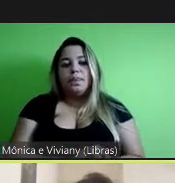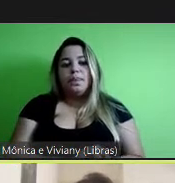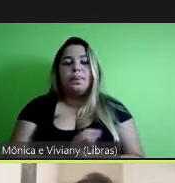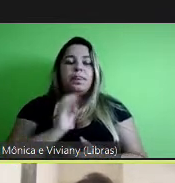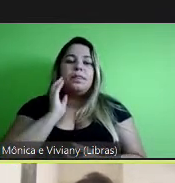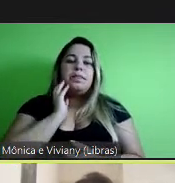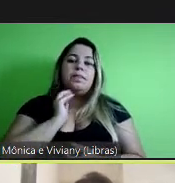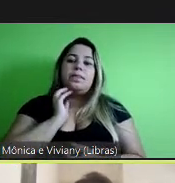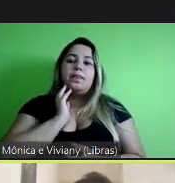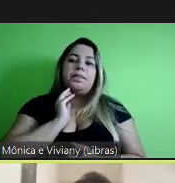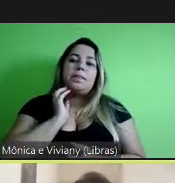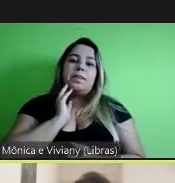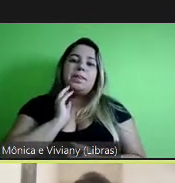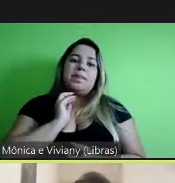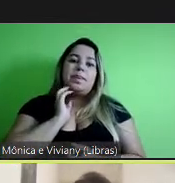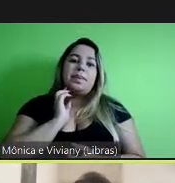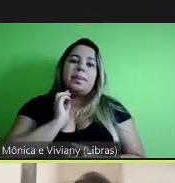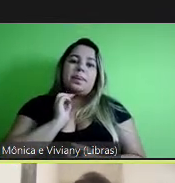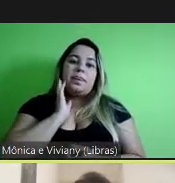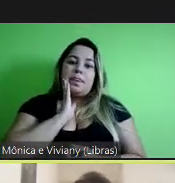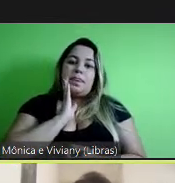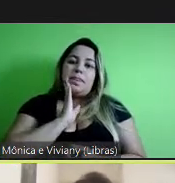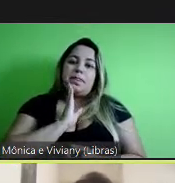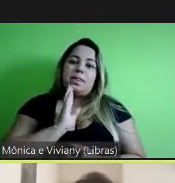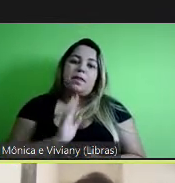my sharing.